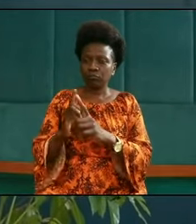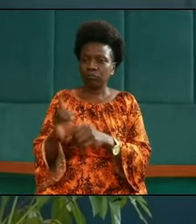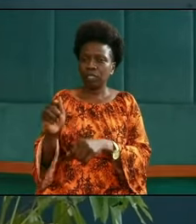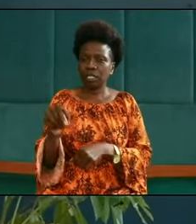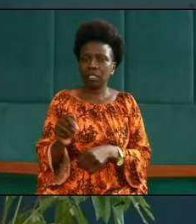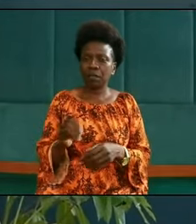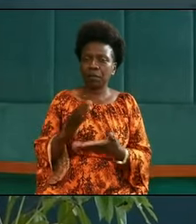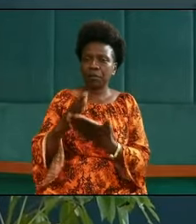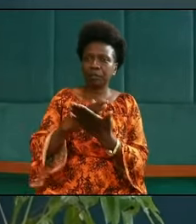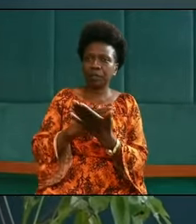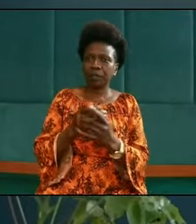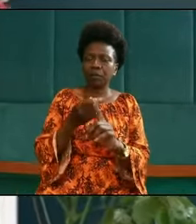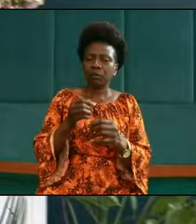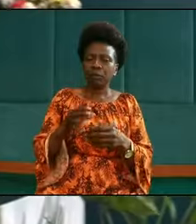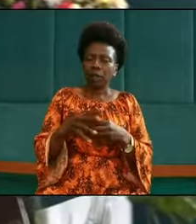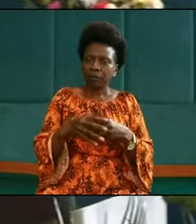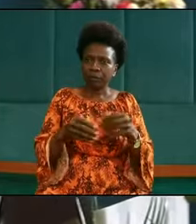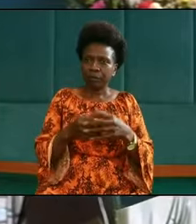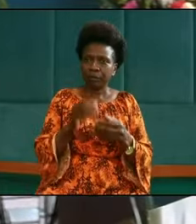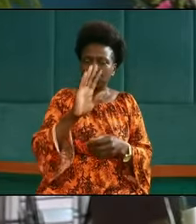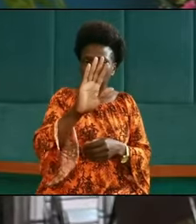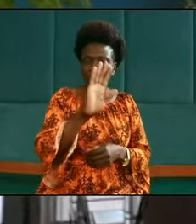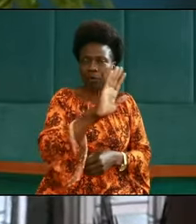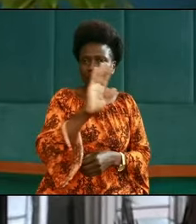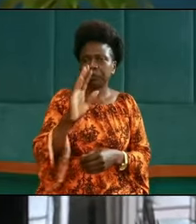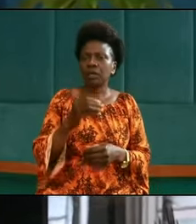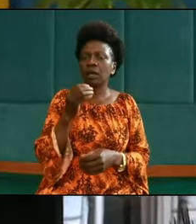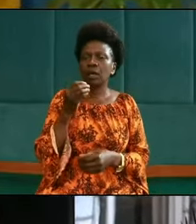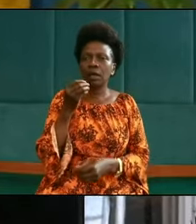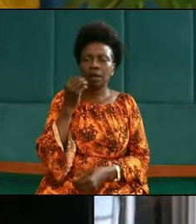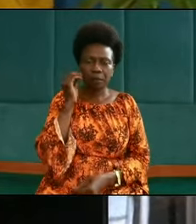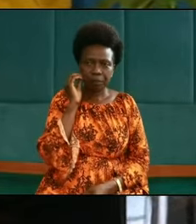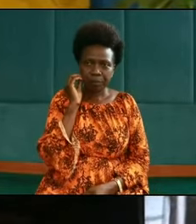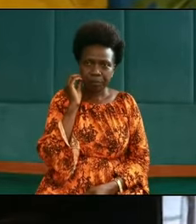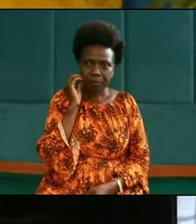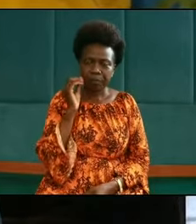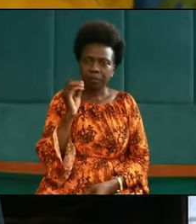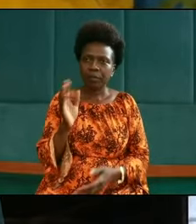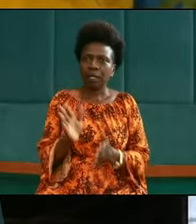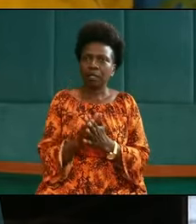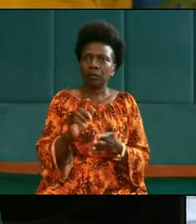the comfort of your house. And with whatever blessings